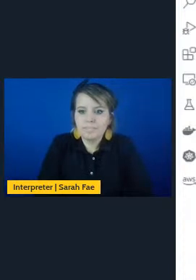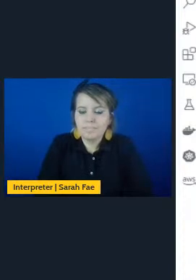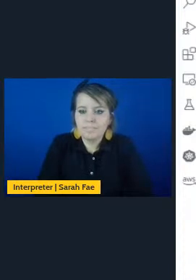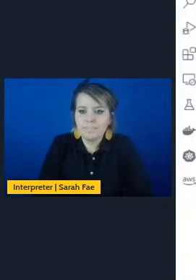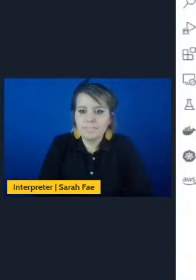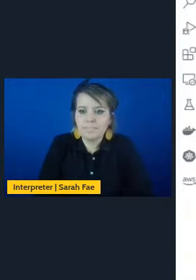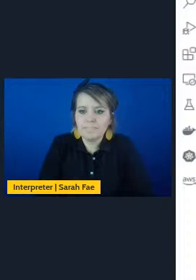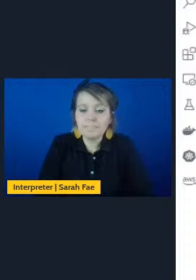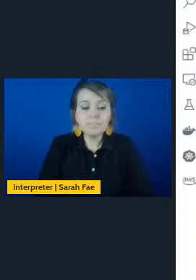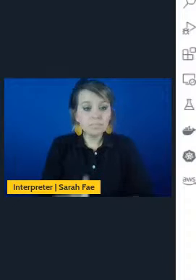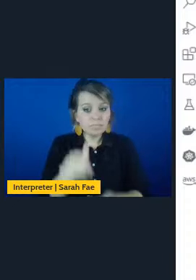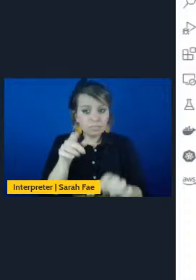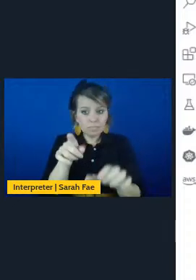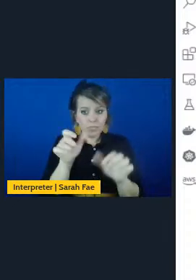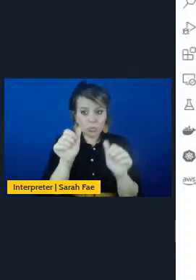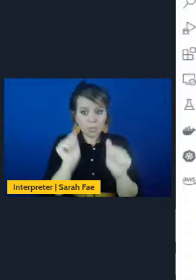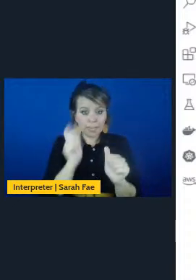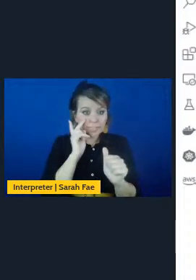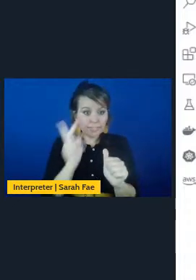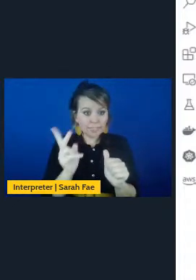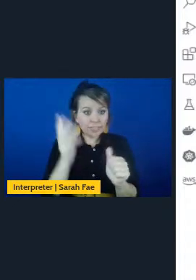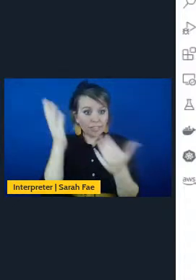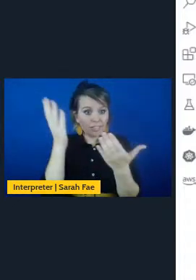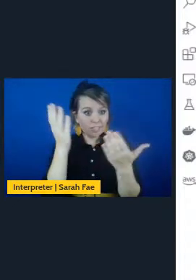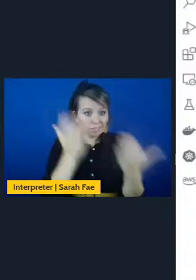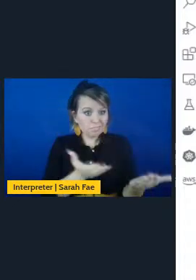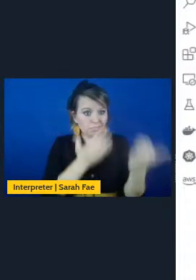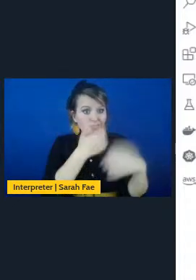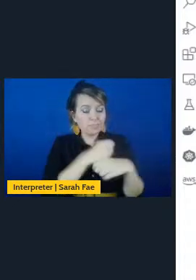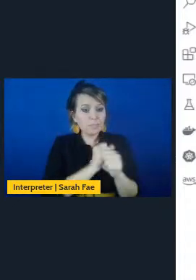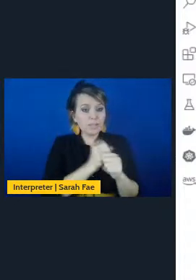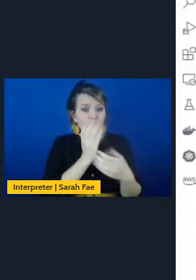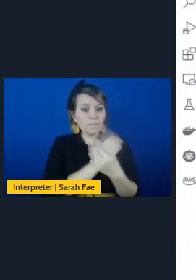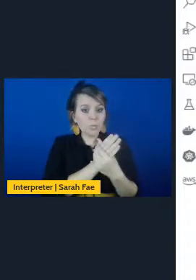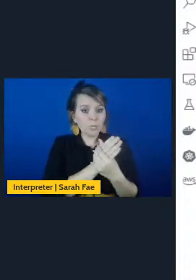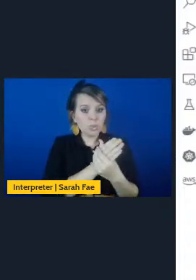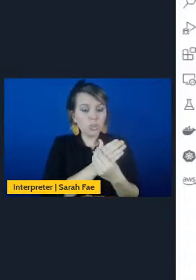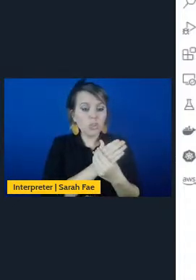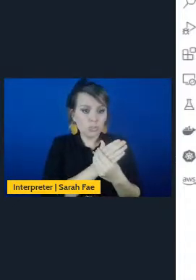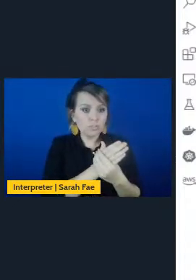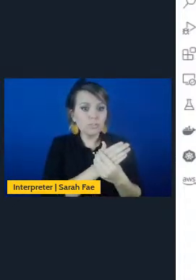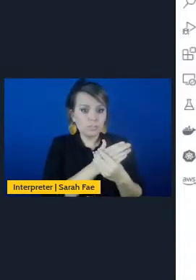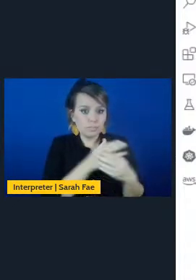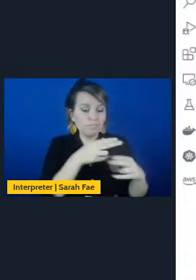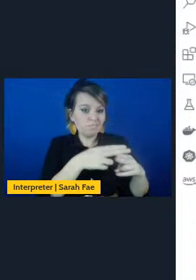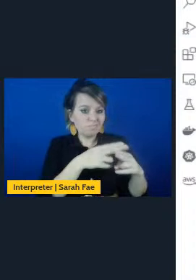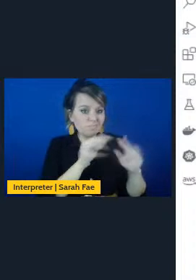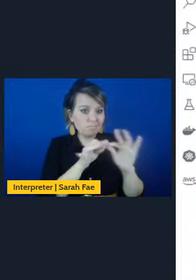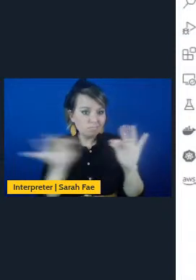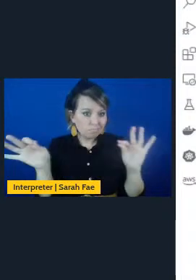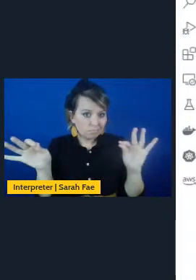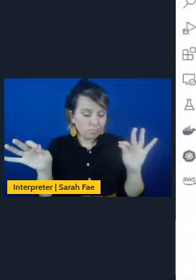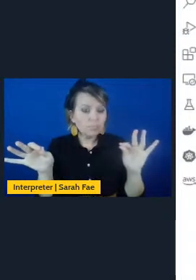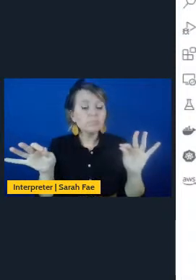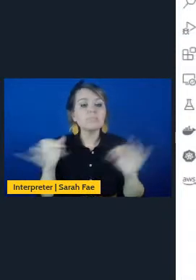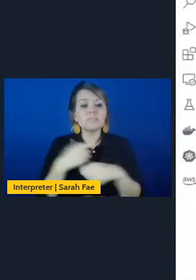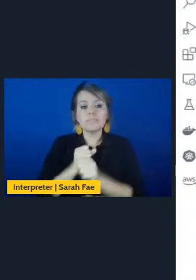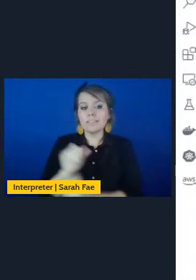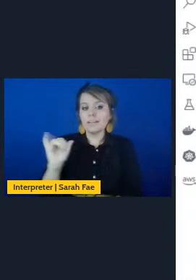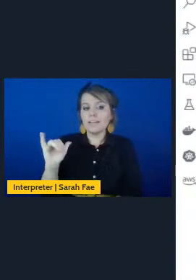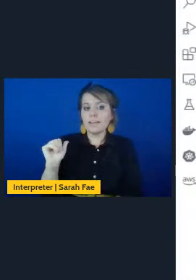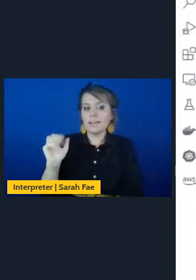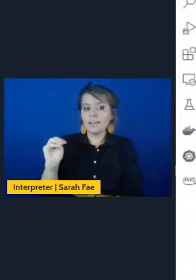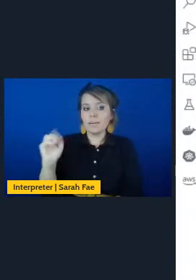So as you can see, it has created a folder named dist, and within that it has created our YAML manifest to represent